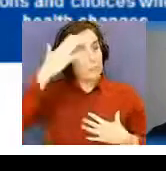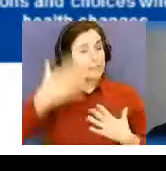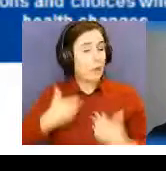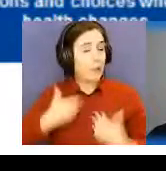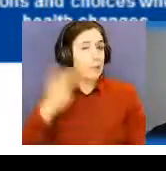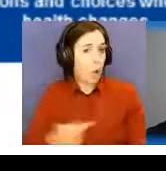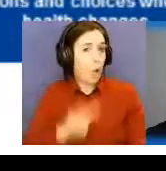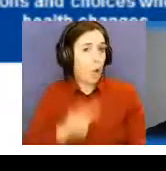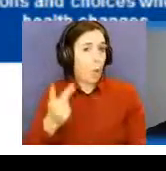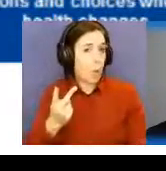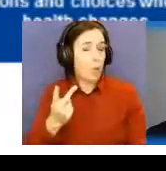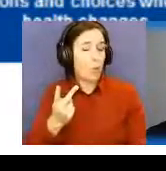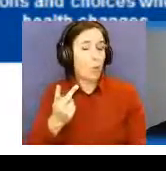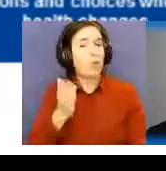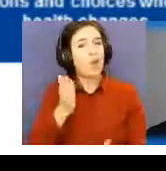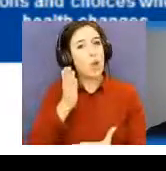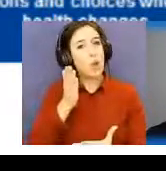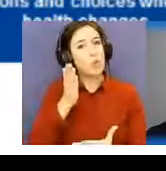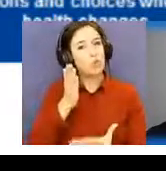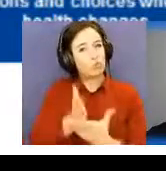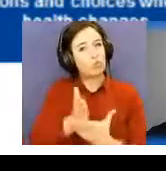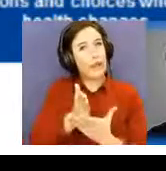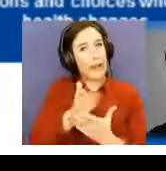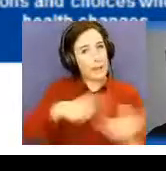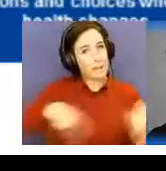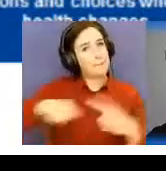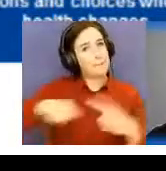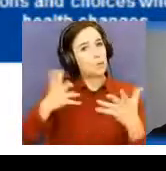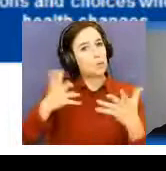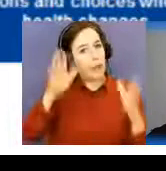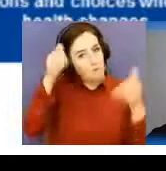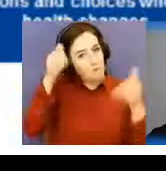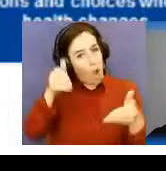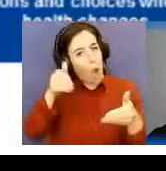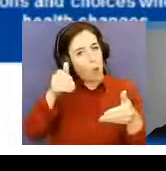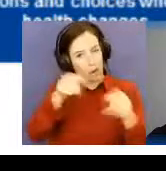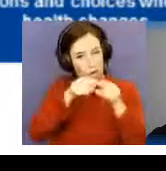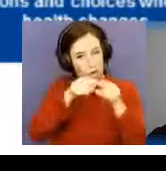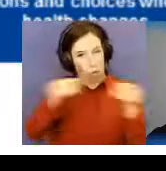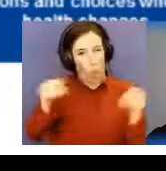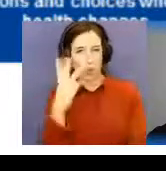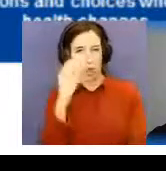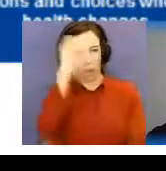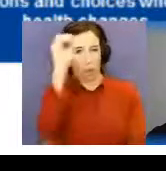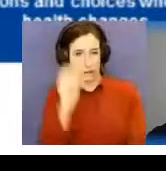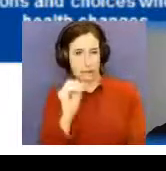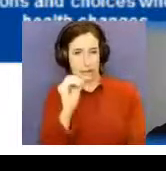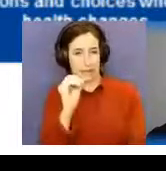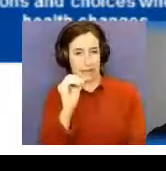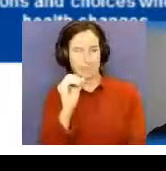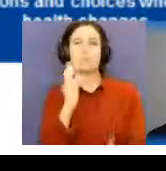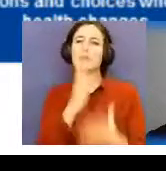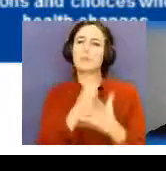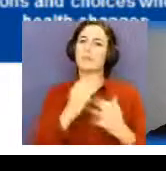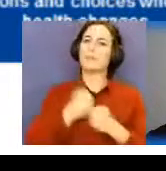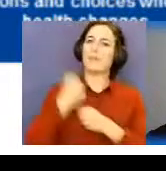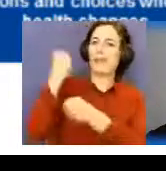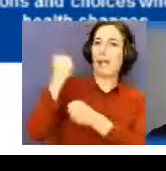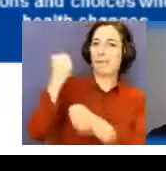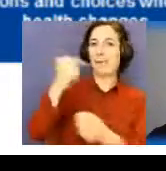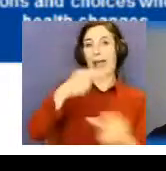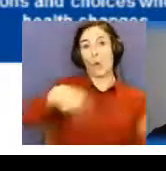this is the audience we're talking about really today, particularly so, and through We're Undefeatable. And this is about supporting